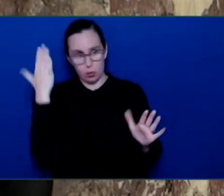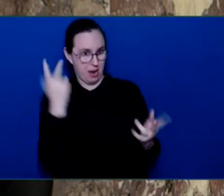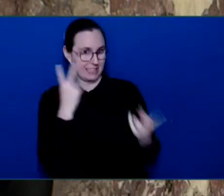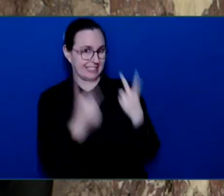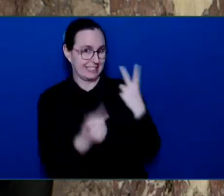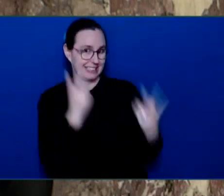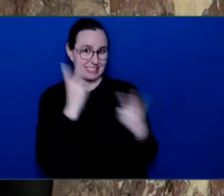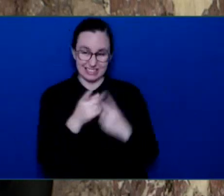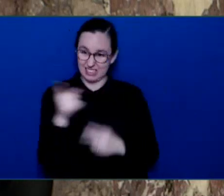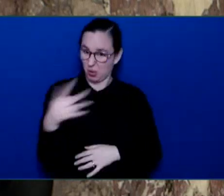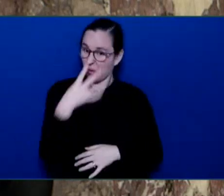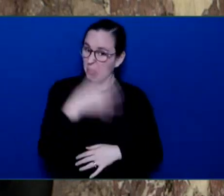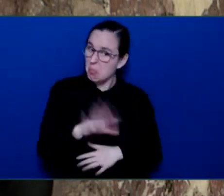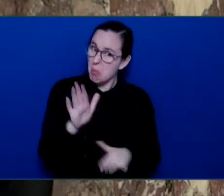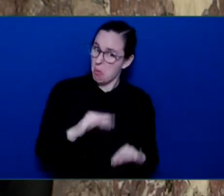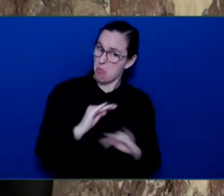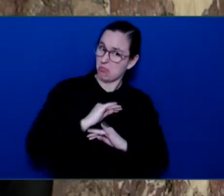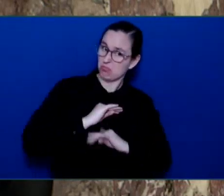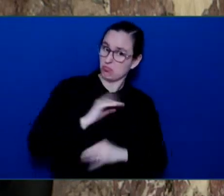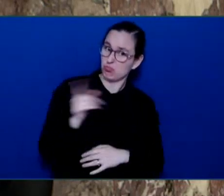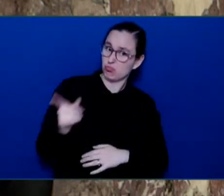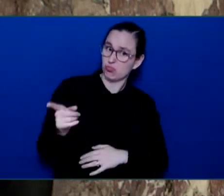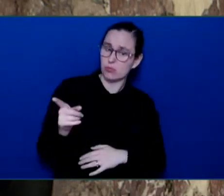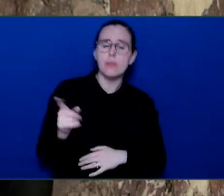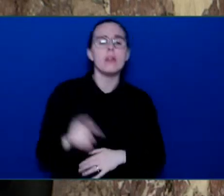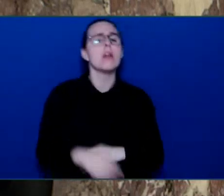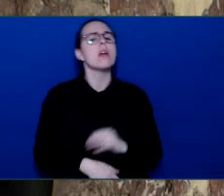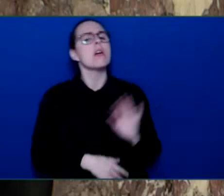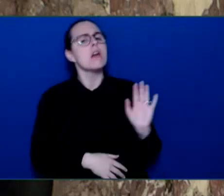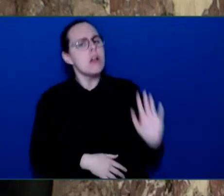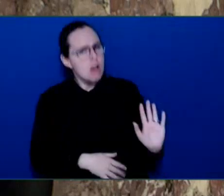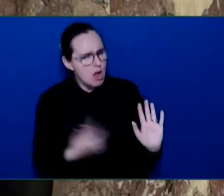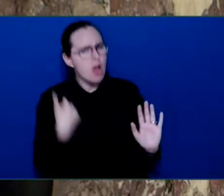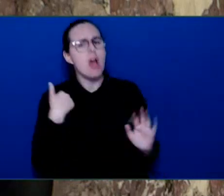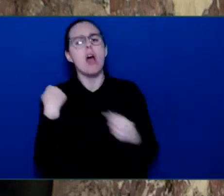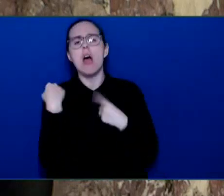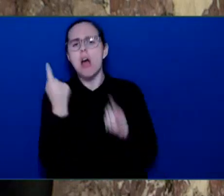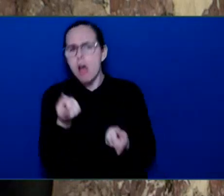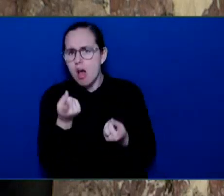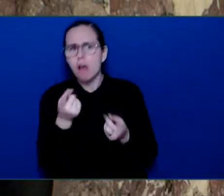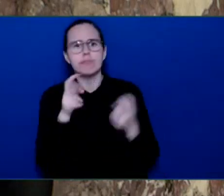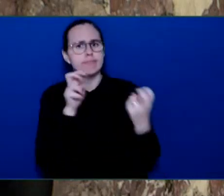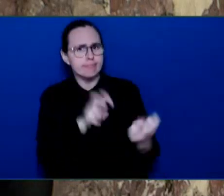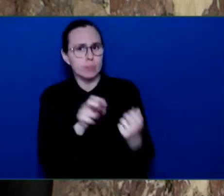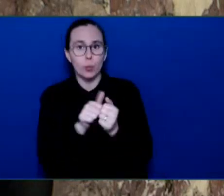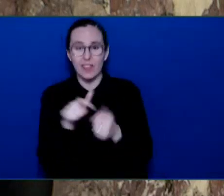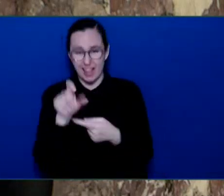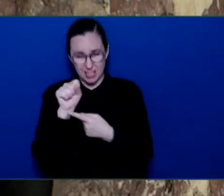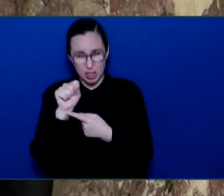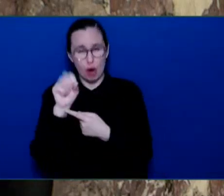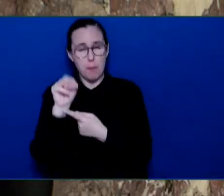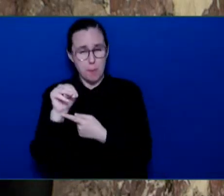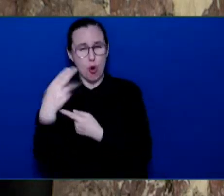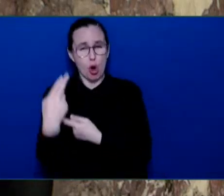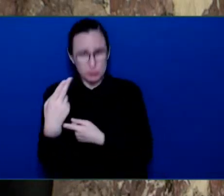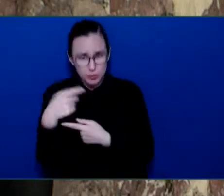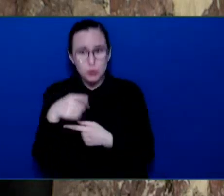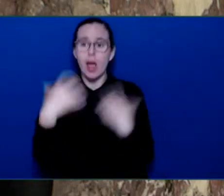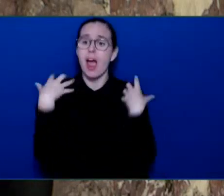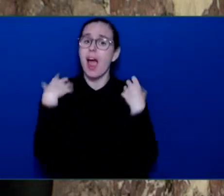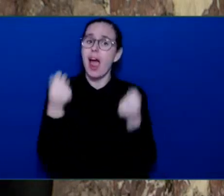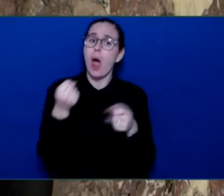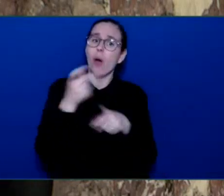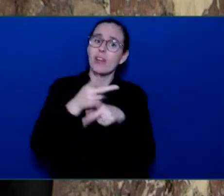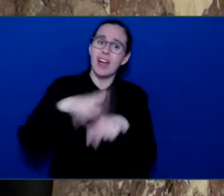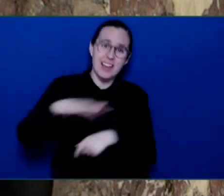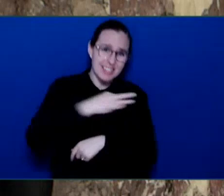staff, meeting with community members. What resulted in that was 30 specific actions that we're taking to respond to it.